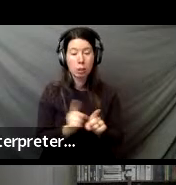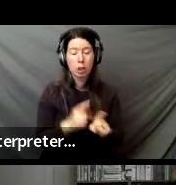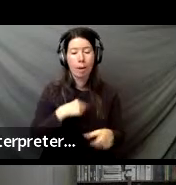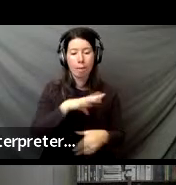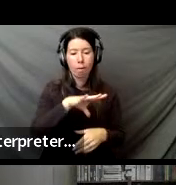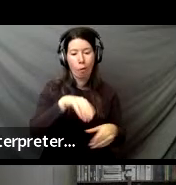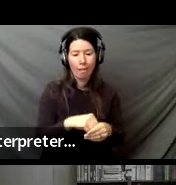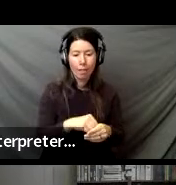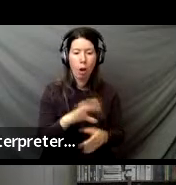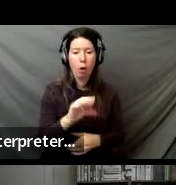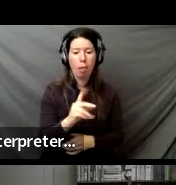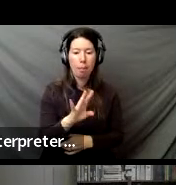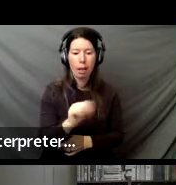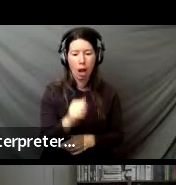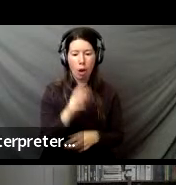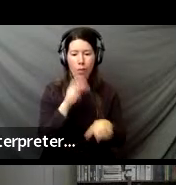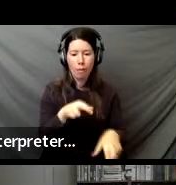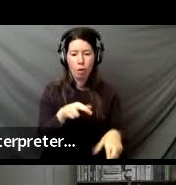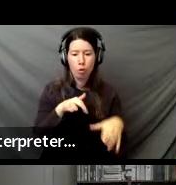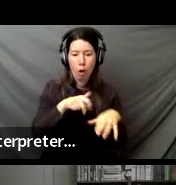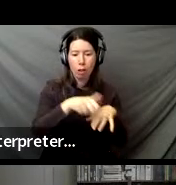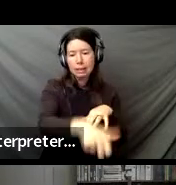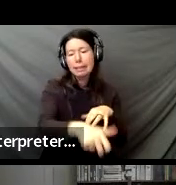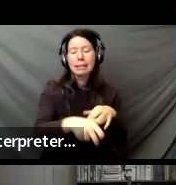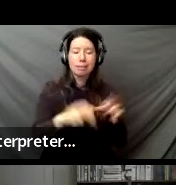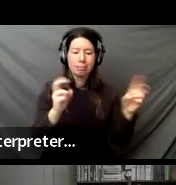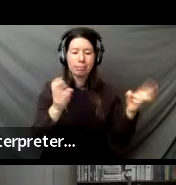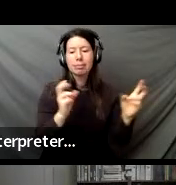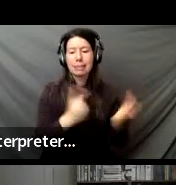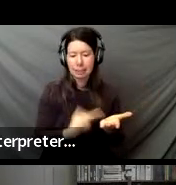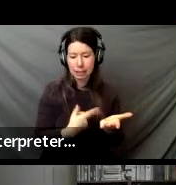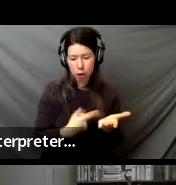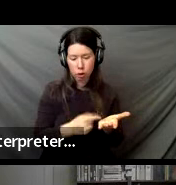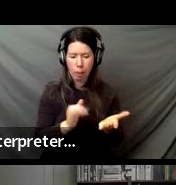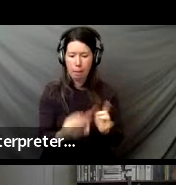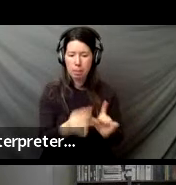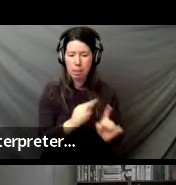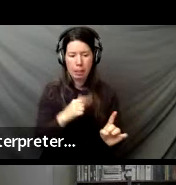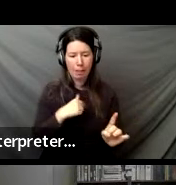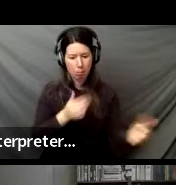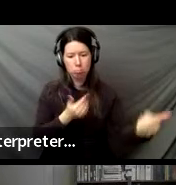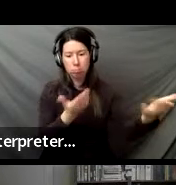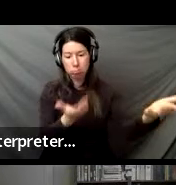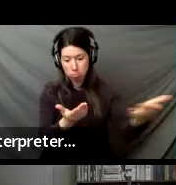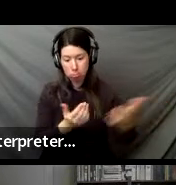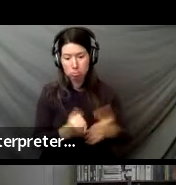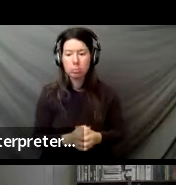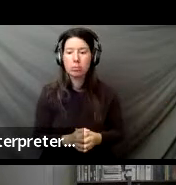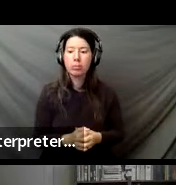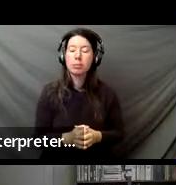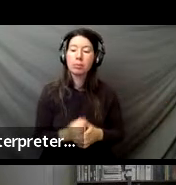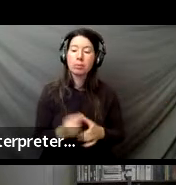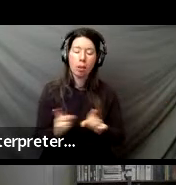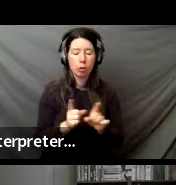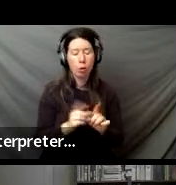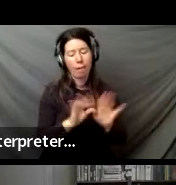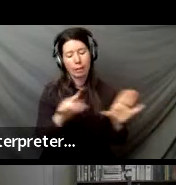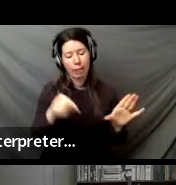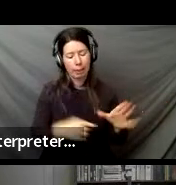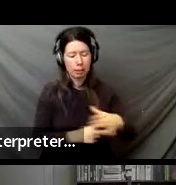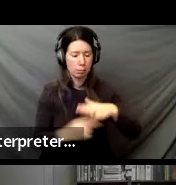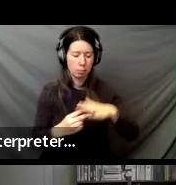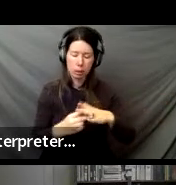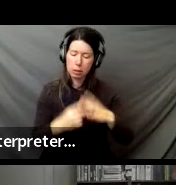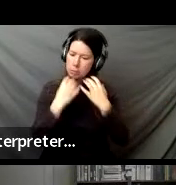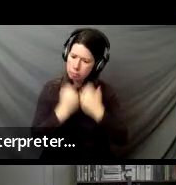River crossing discussion, so I bring some of that perspective to the table as well. Obviously, this bridge is extremely